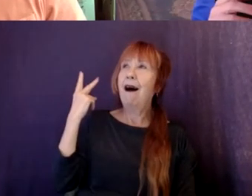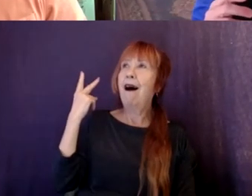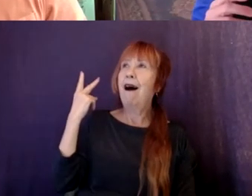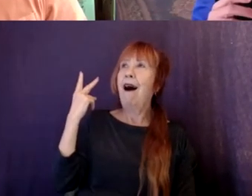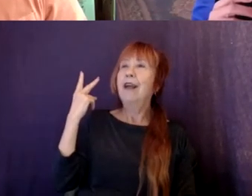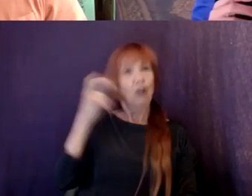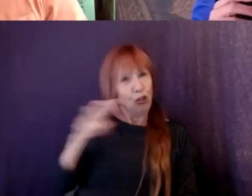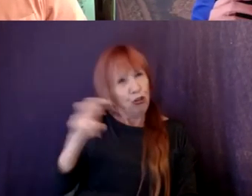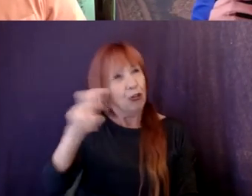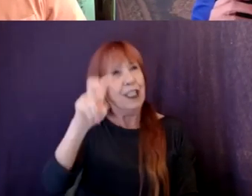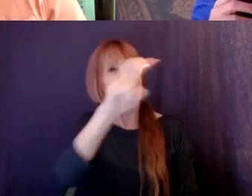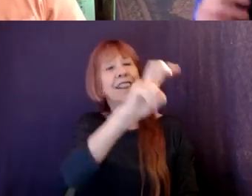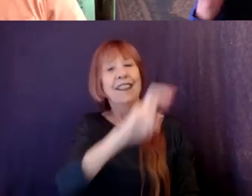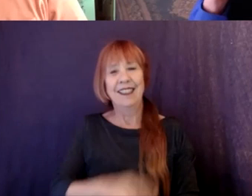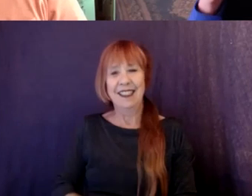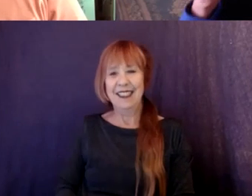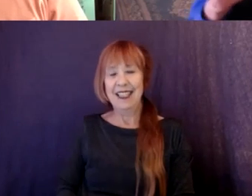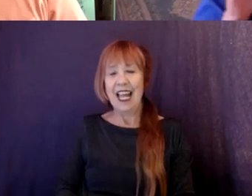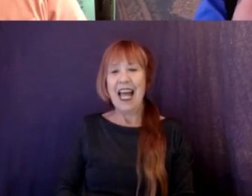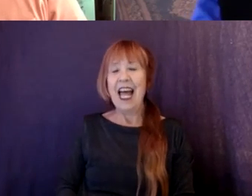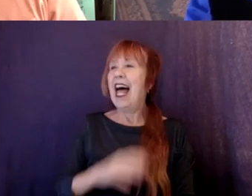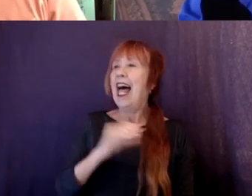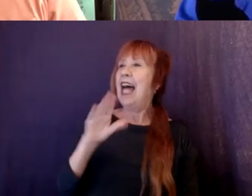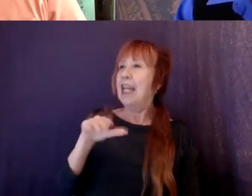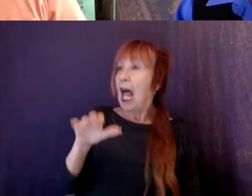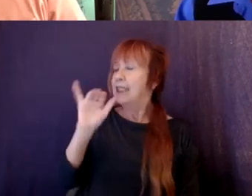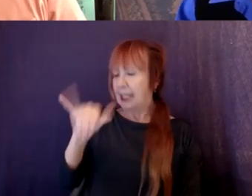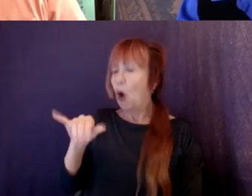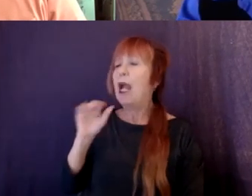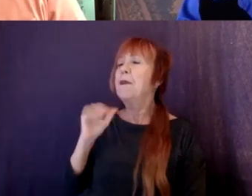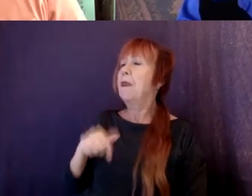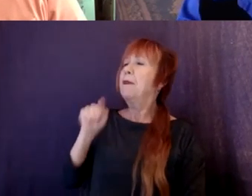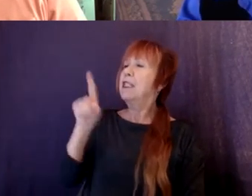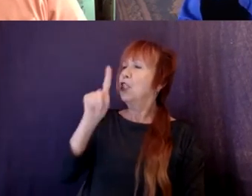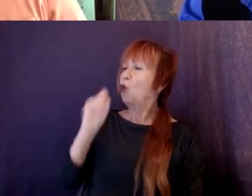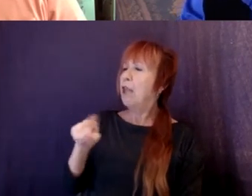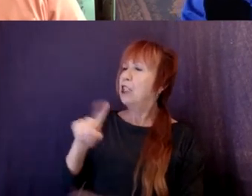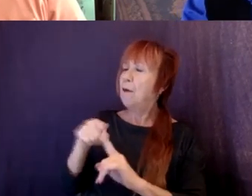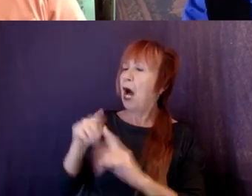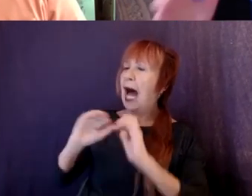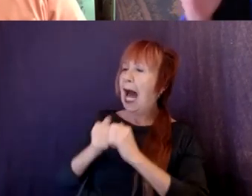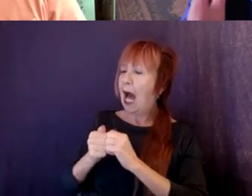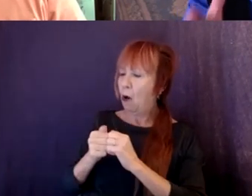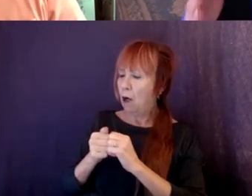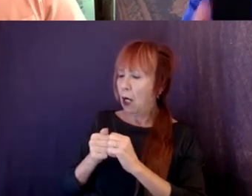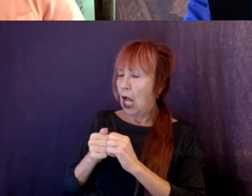journey. And this is a question too about how did you